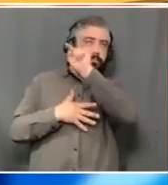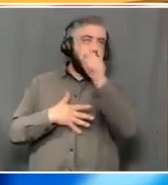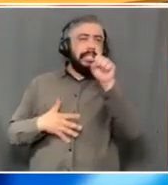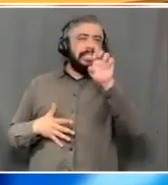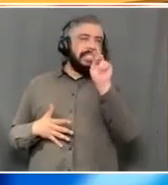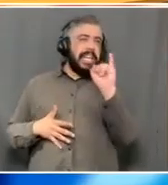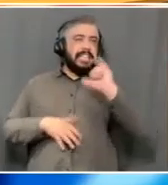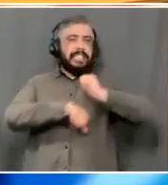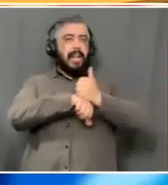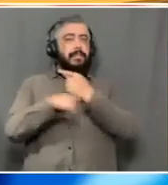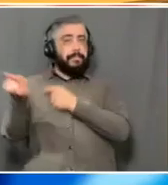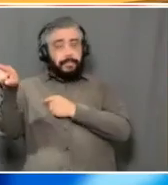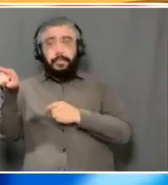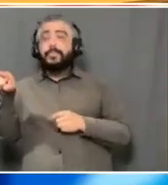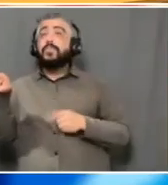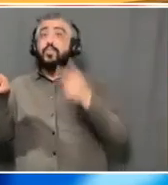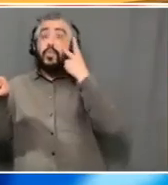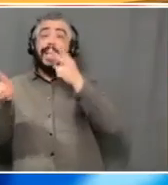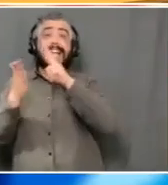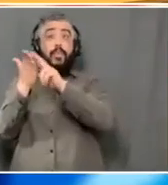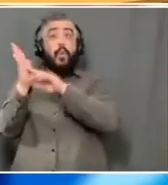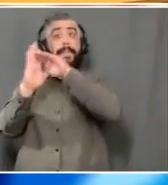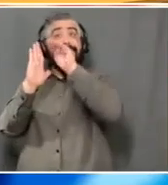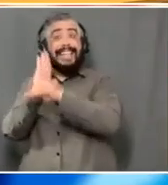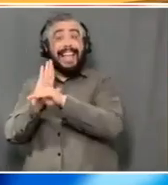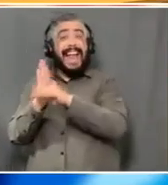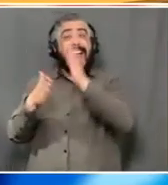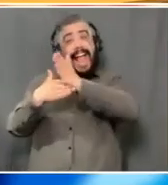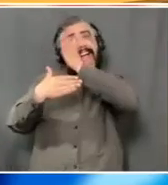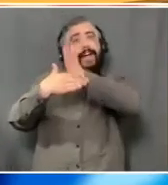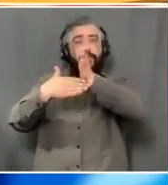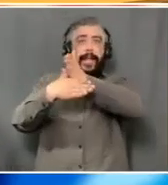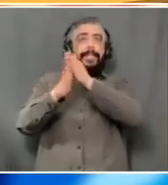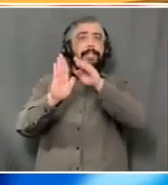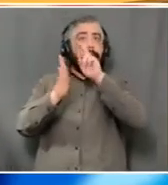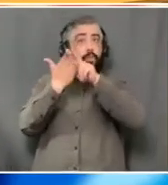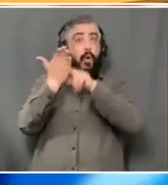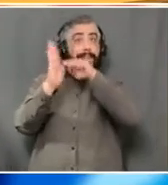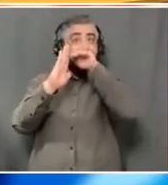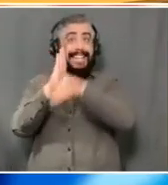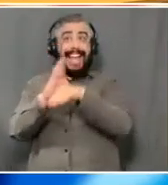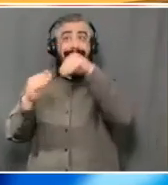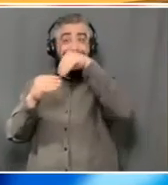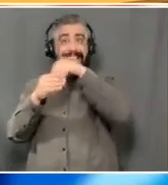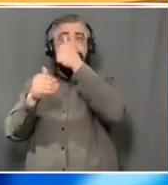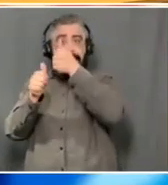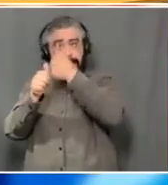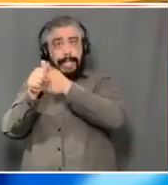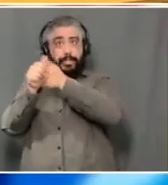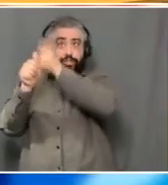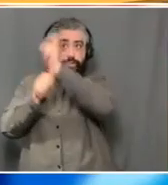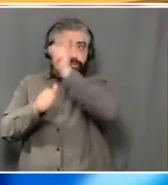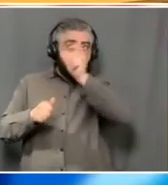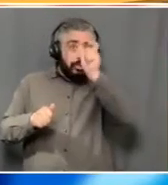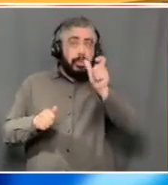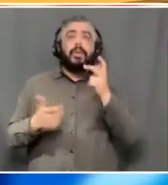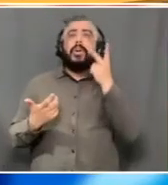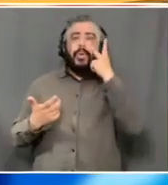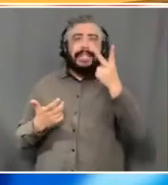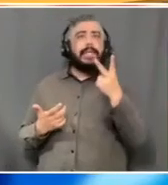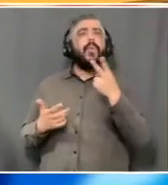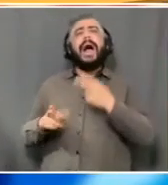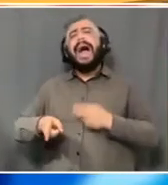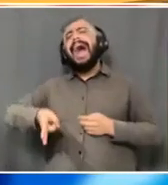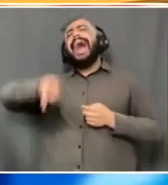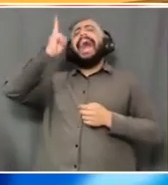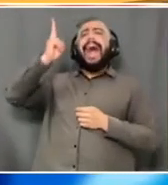the enrollment decline, the average enrollment decline within each of those quintiles. And we do see the highest